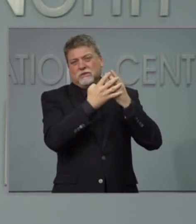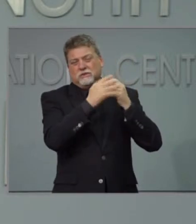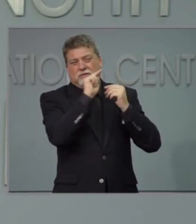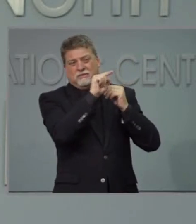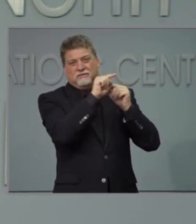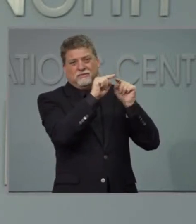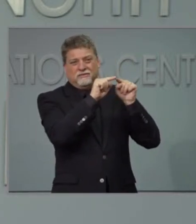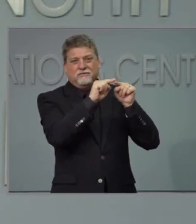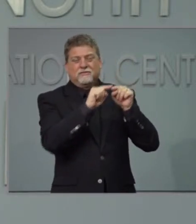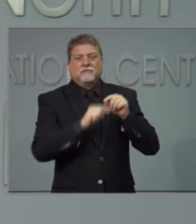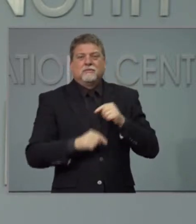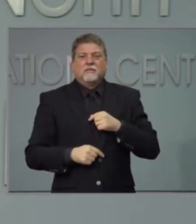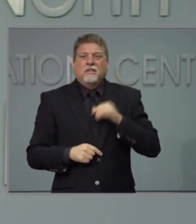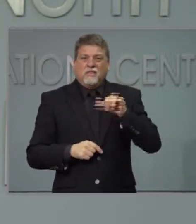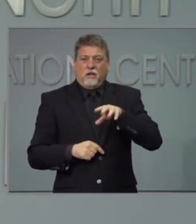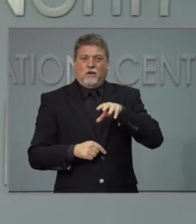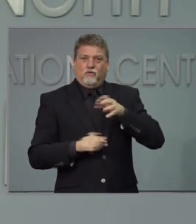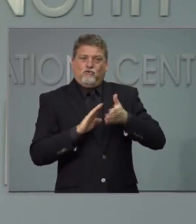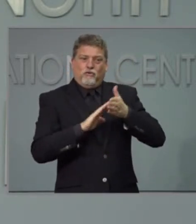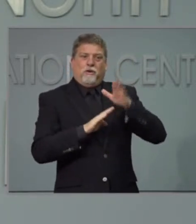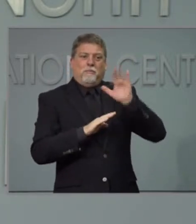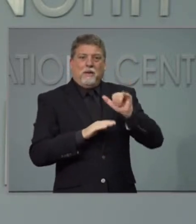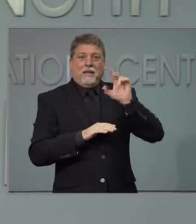which is a DPS facility.